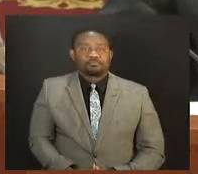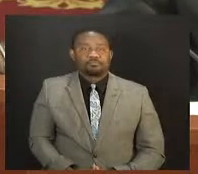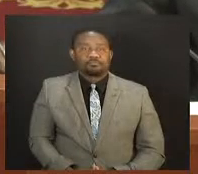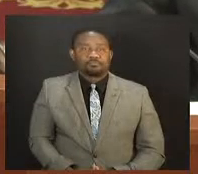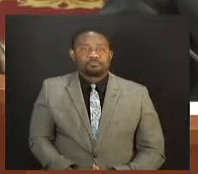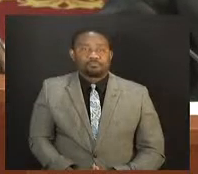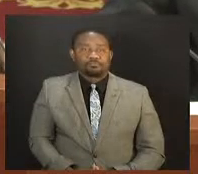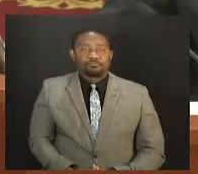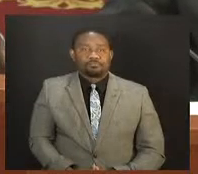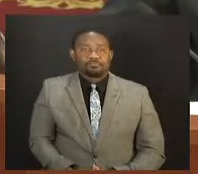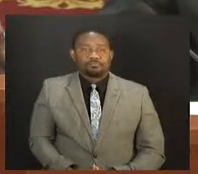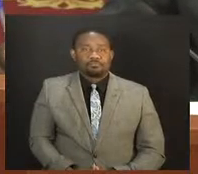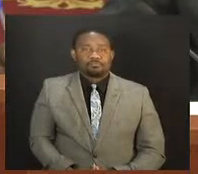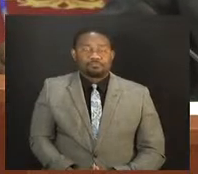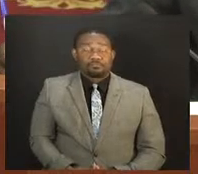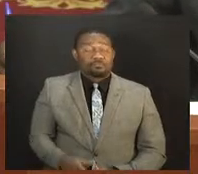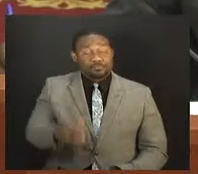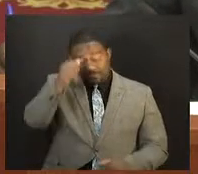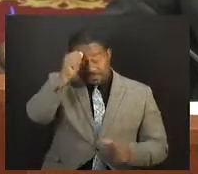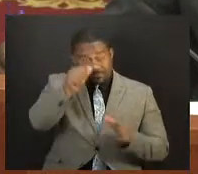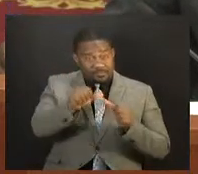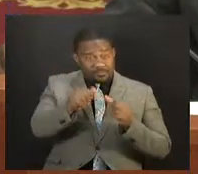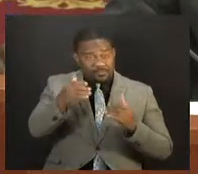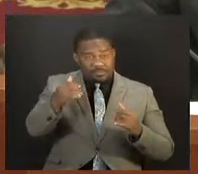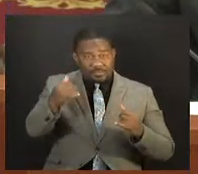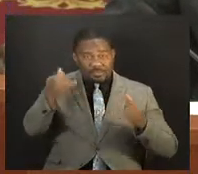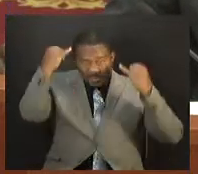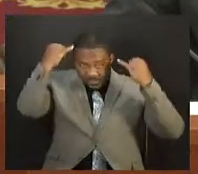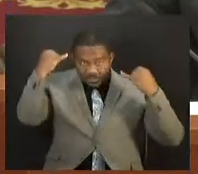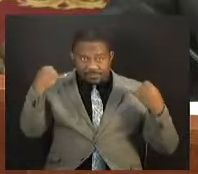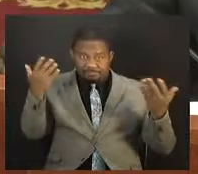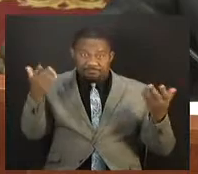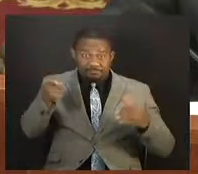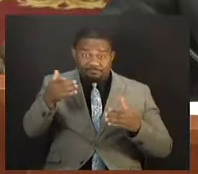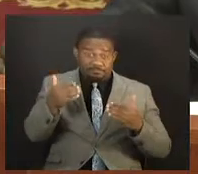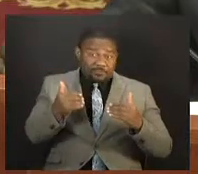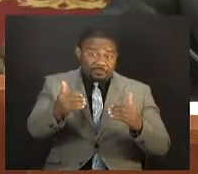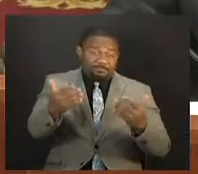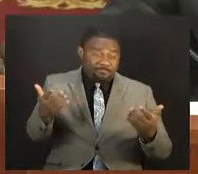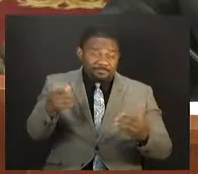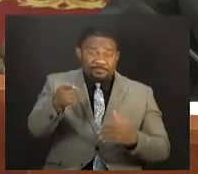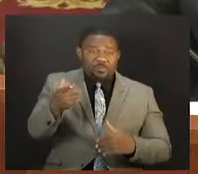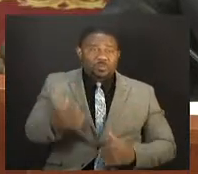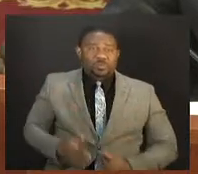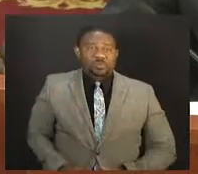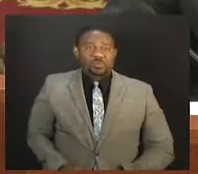case of Justice Abdullah versus Attorney General Adongo, you have the floor. Ask your question.